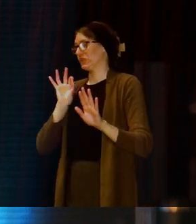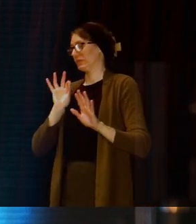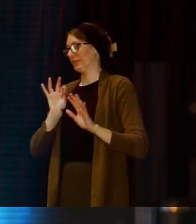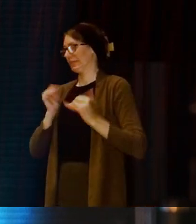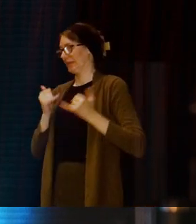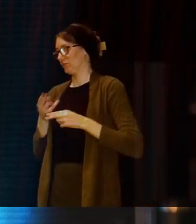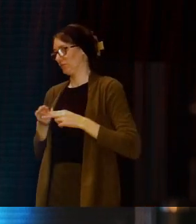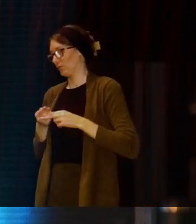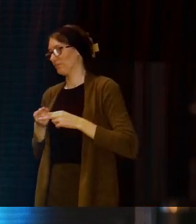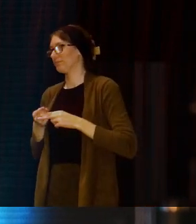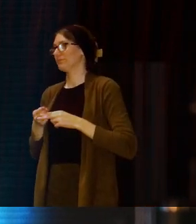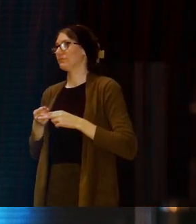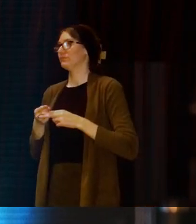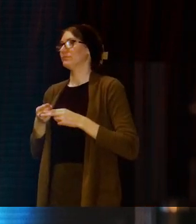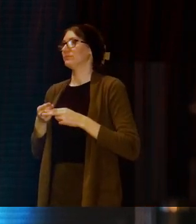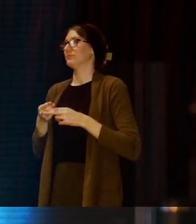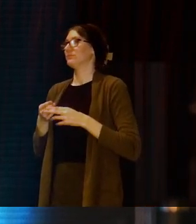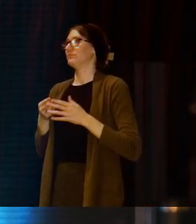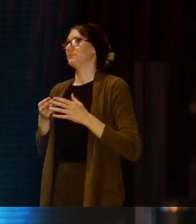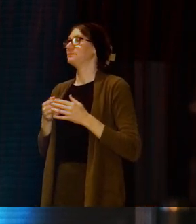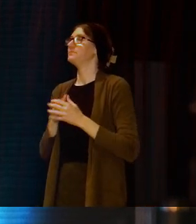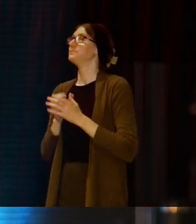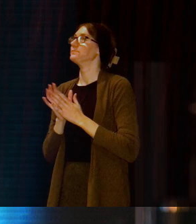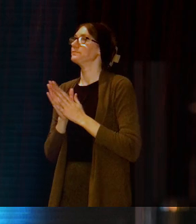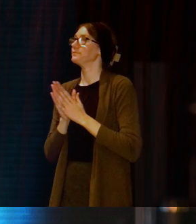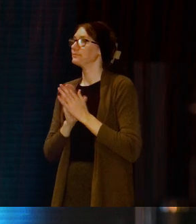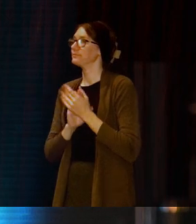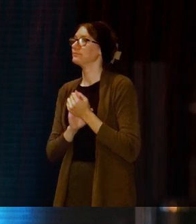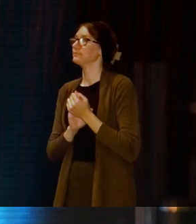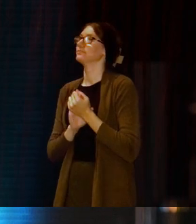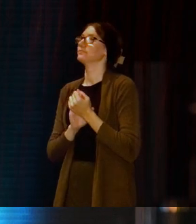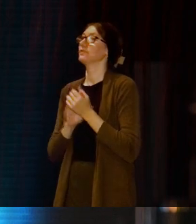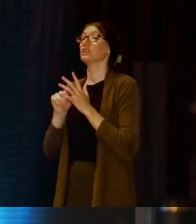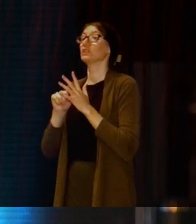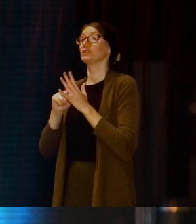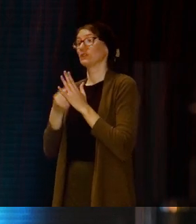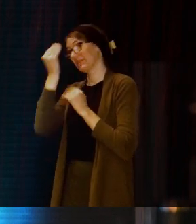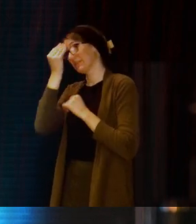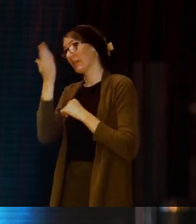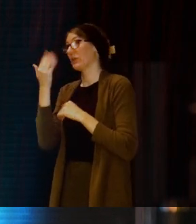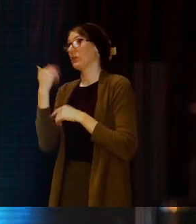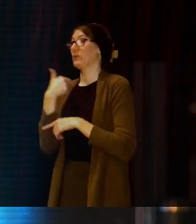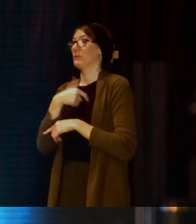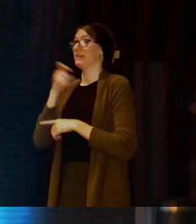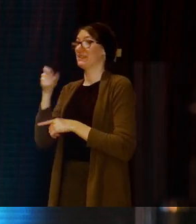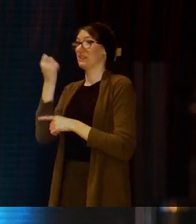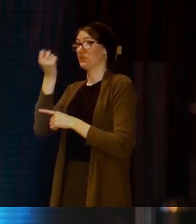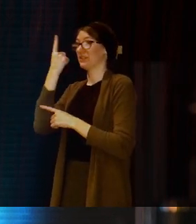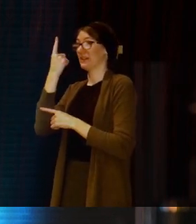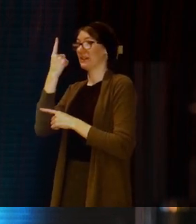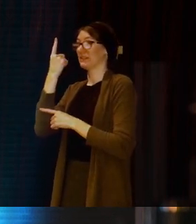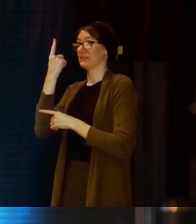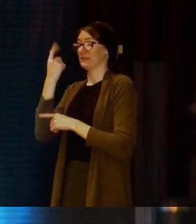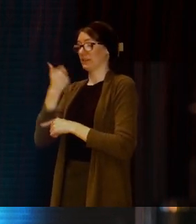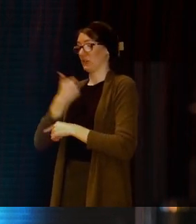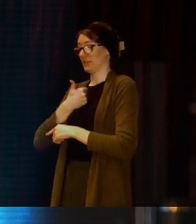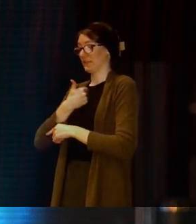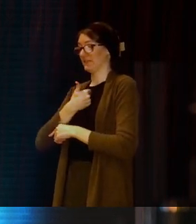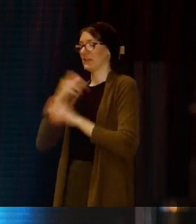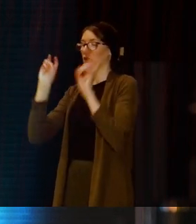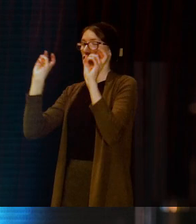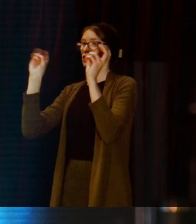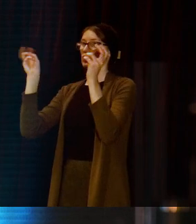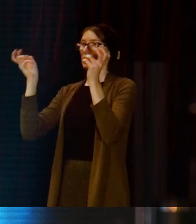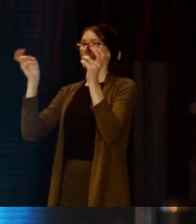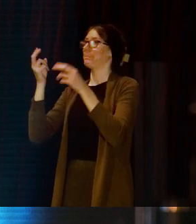a sermon. And it works out like this. I'll start first by saying we need to understand something about ourselves. There's a